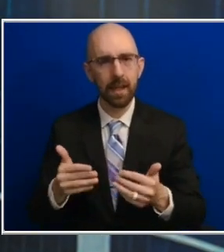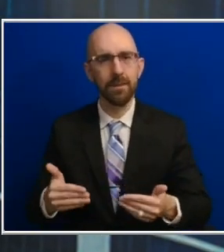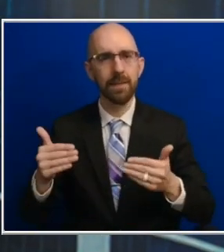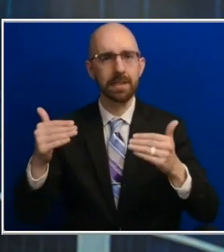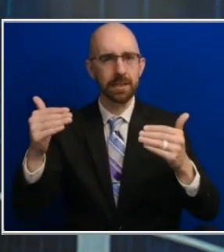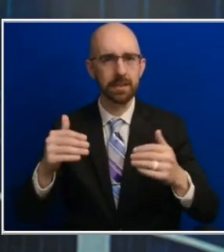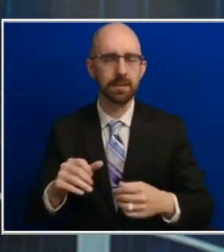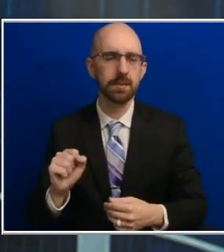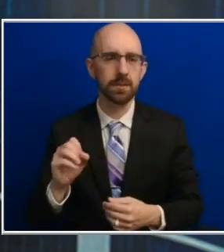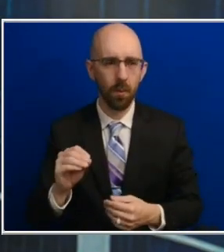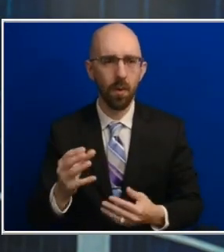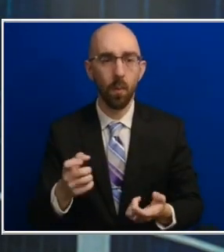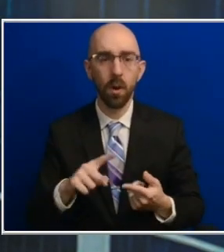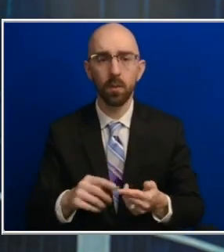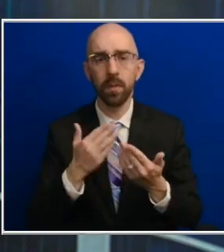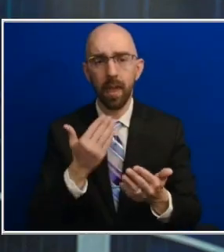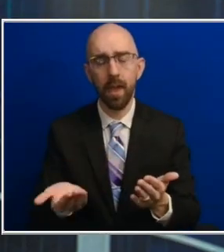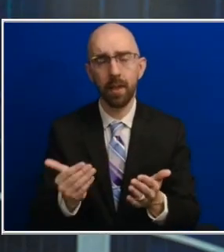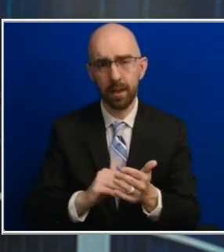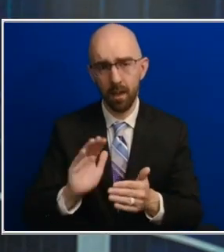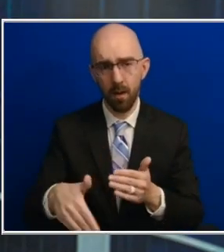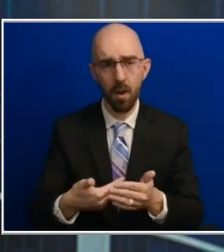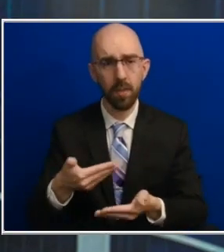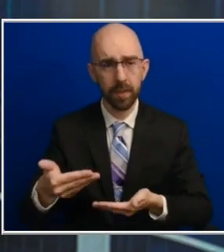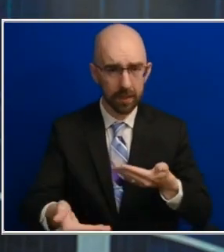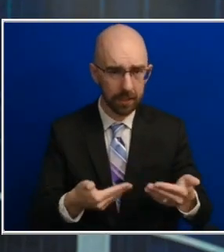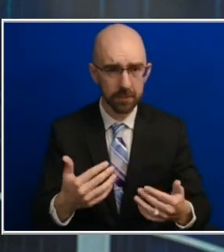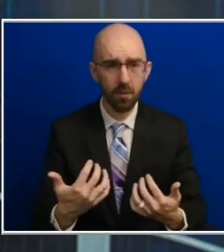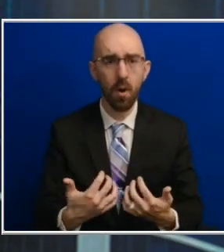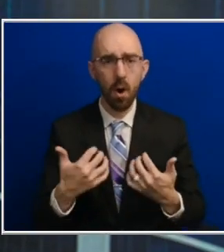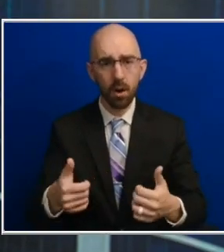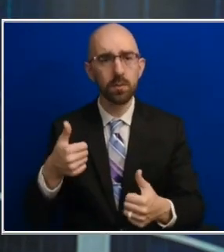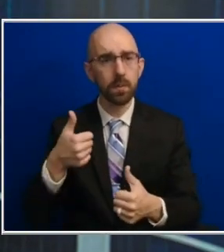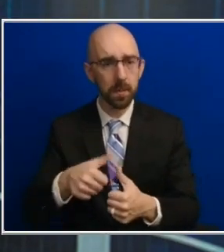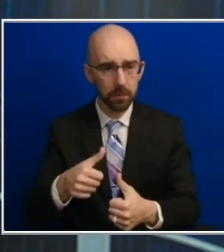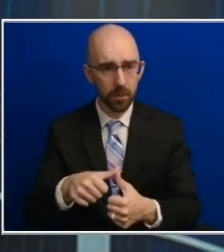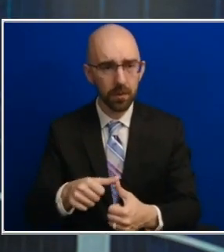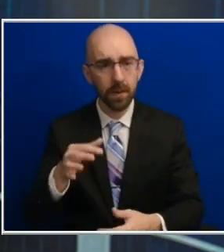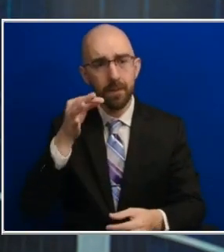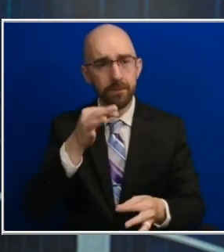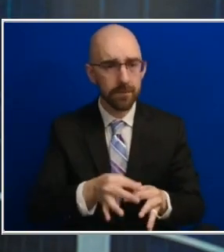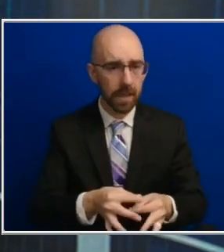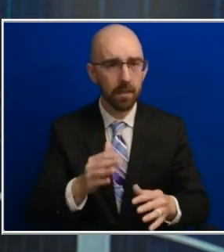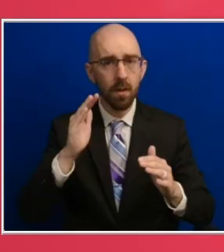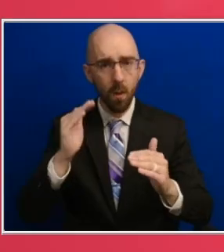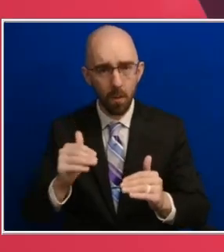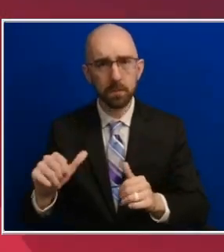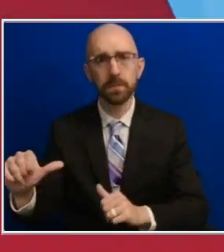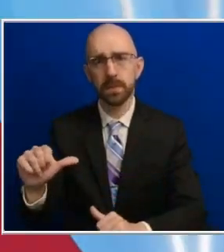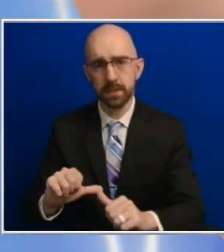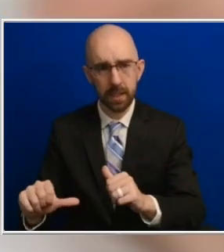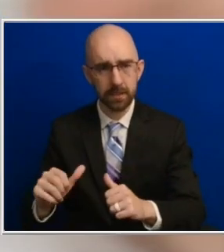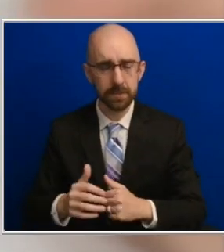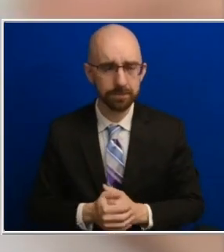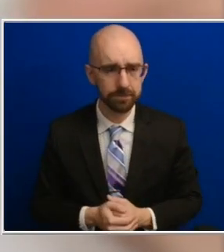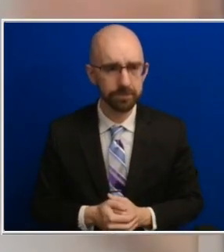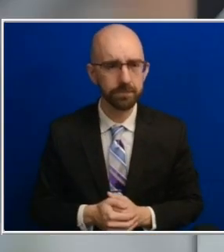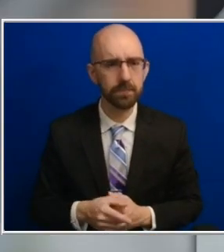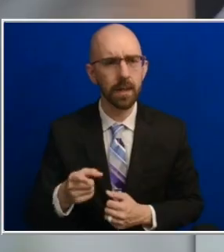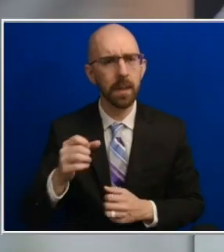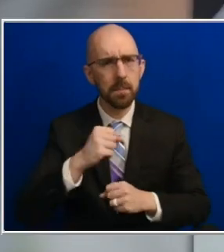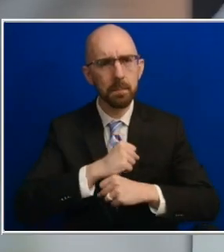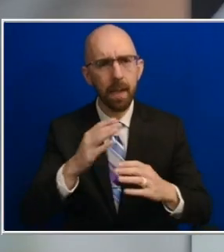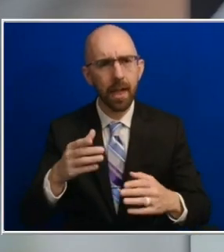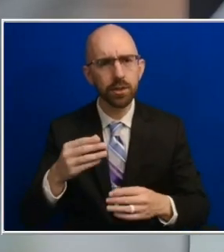I want to thank again all of our guests, and to our audience, remember, faith, hope, and science. Imagine being told